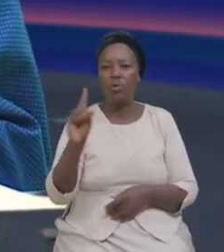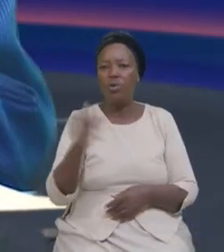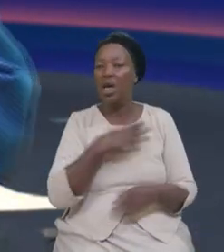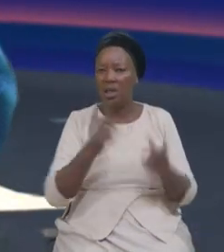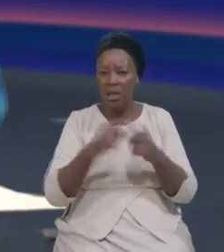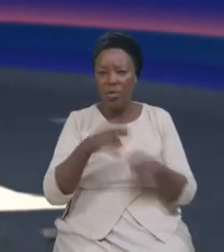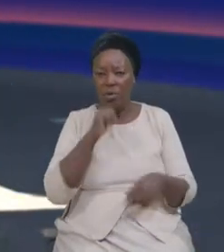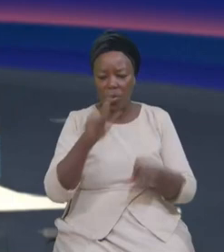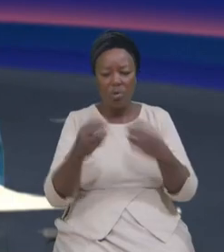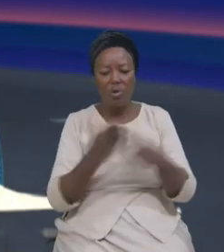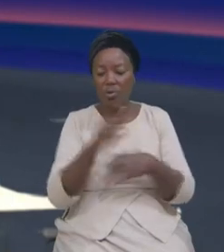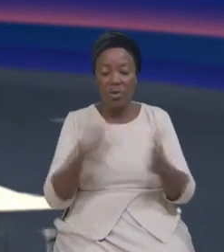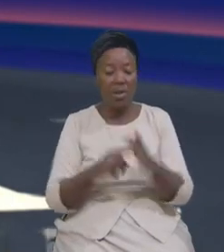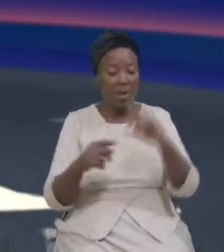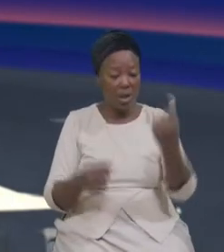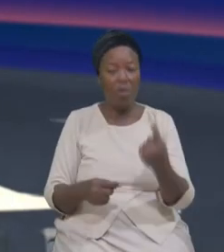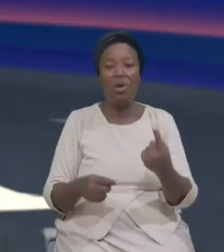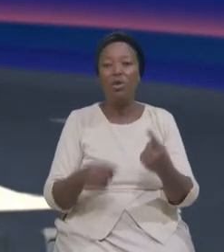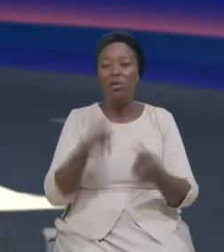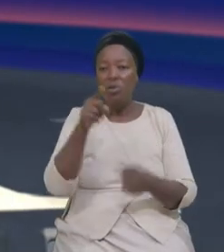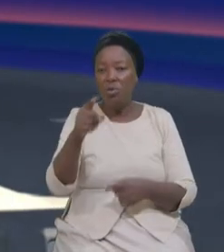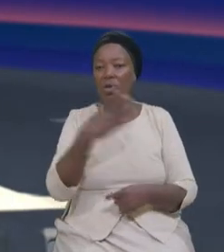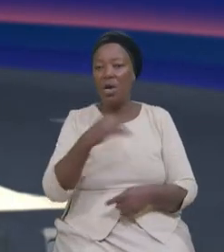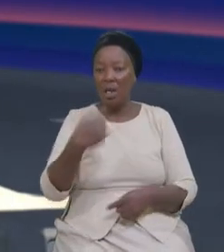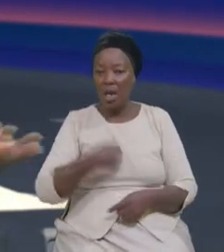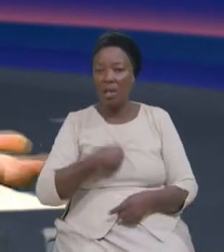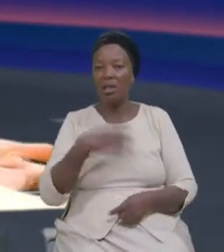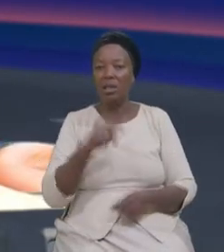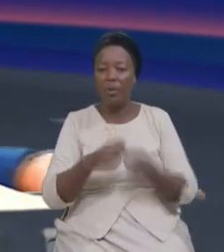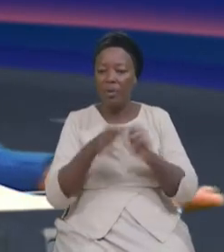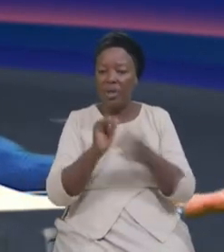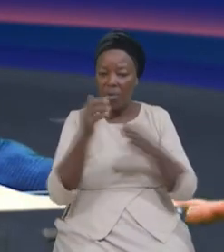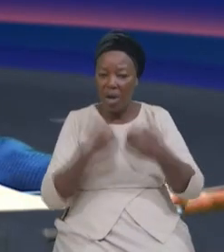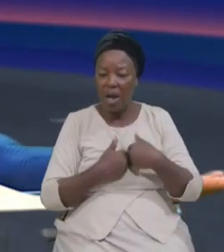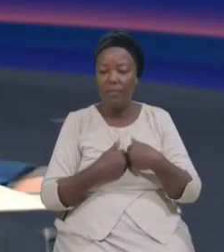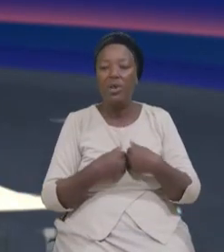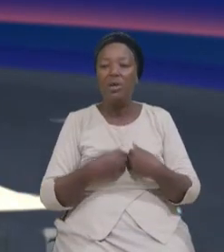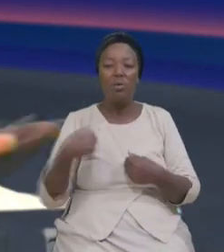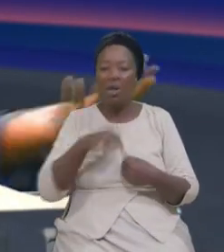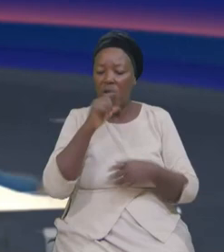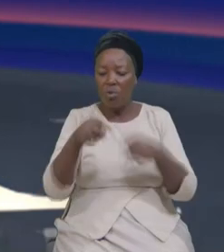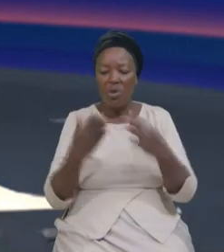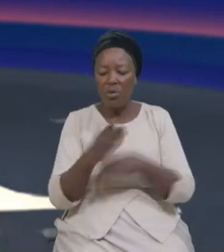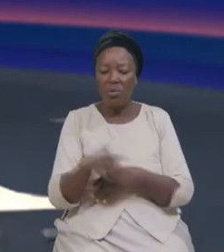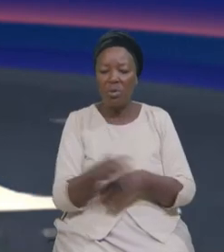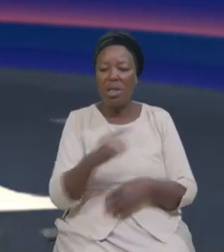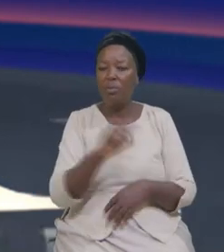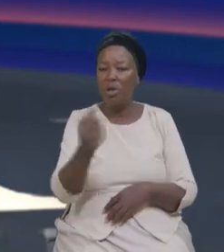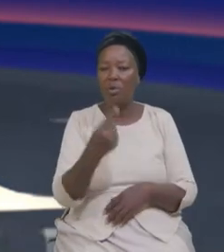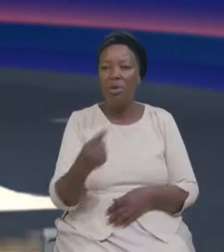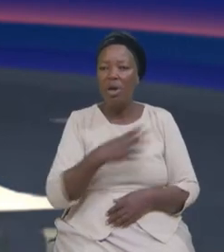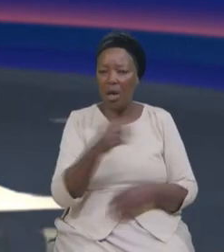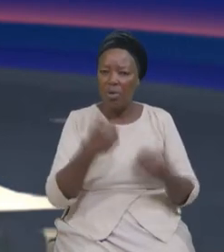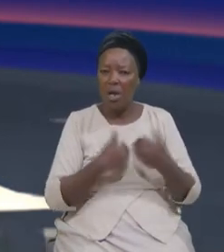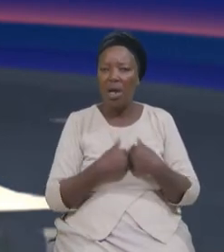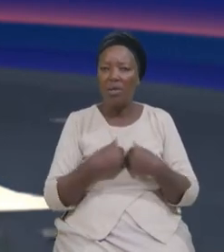this alone. You and I, the problems we have, we're not going through them alone. Maybe we have family members and we